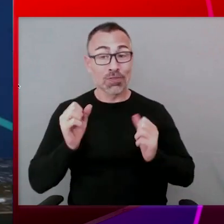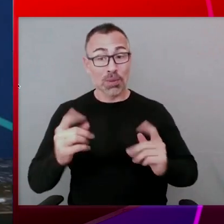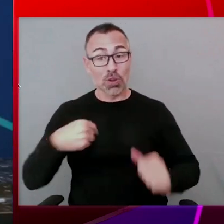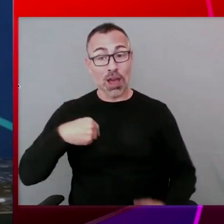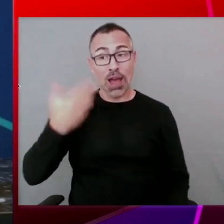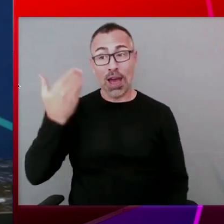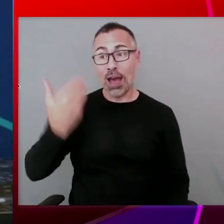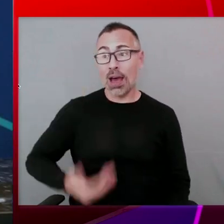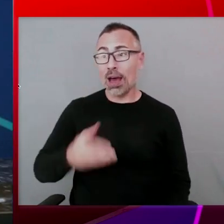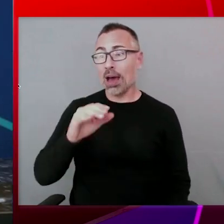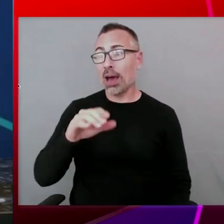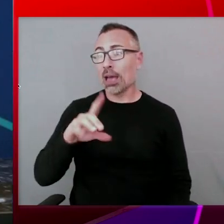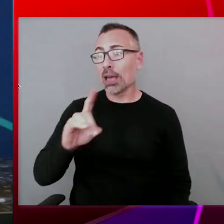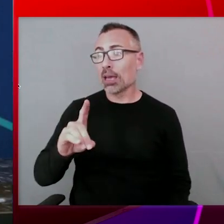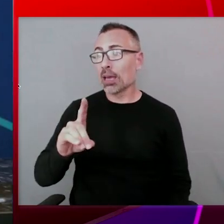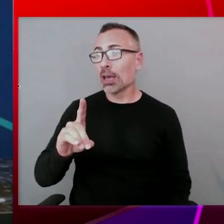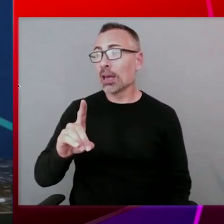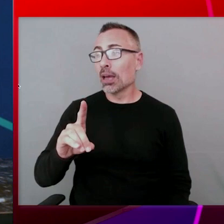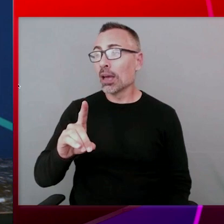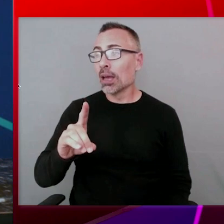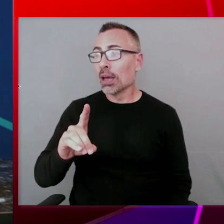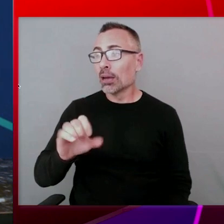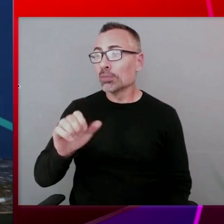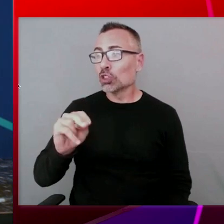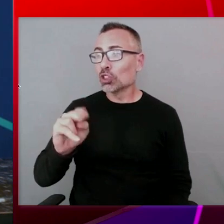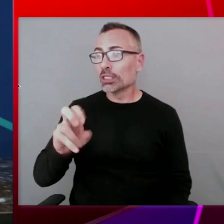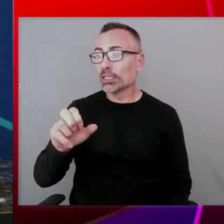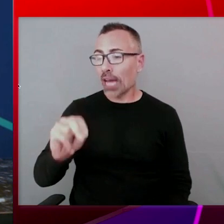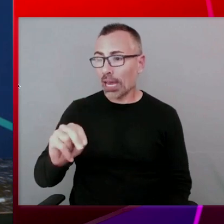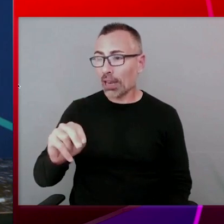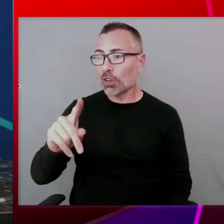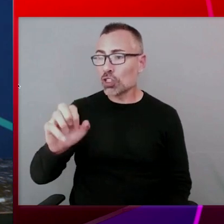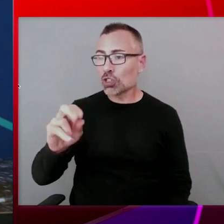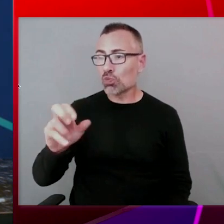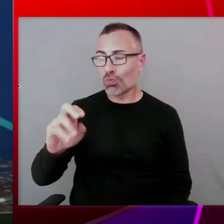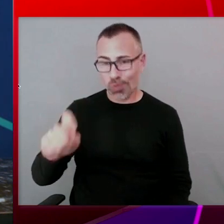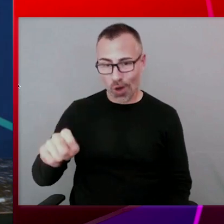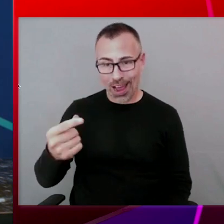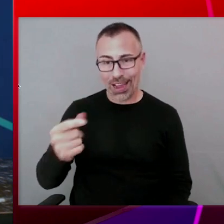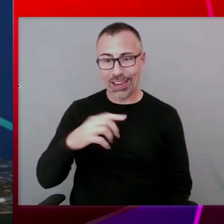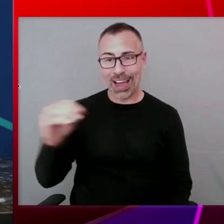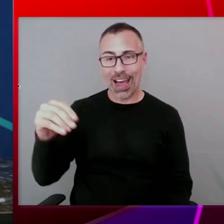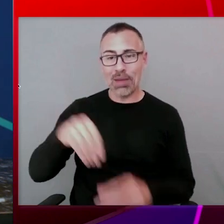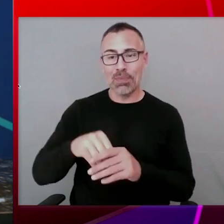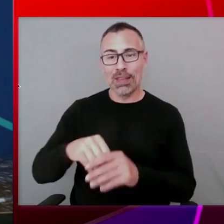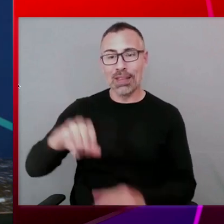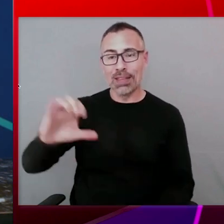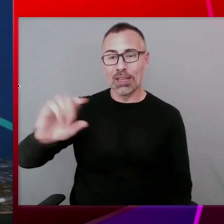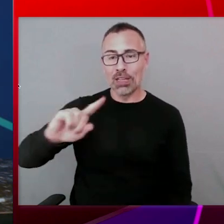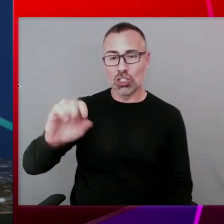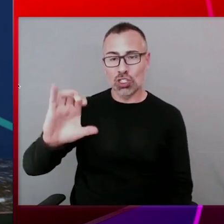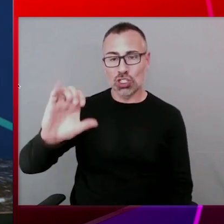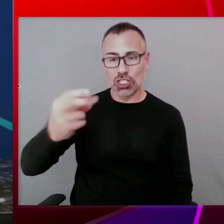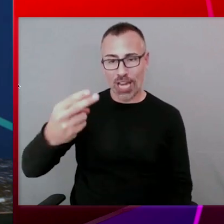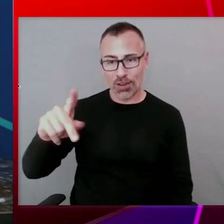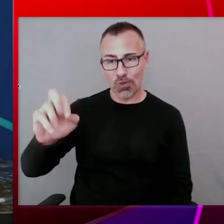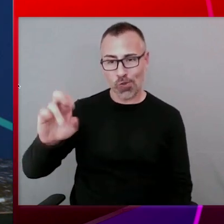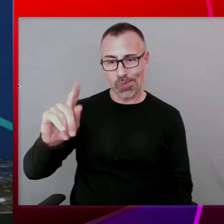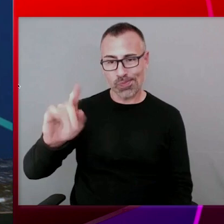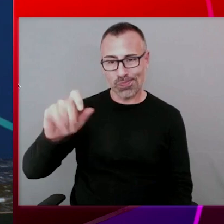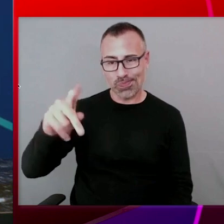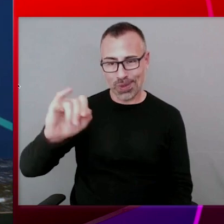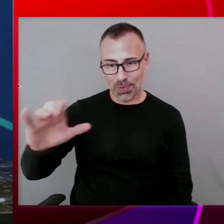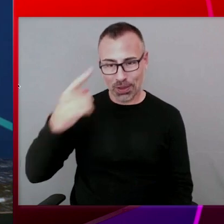based out of Prague, Czech Republic. That's awesome. Leading AI and data for Deloitte out there, yeah. Right. Well, hey everyone,